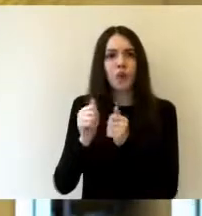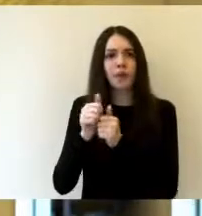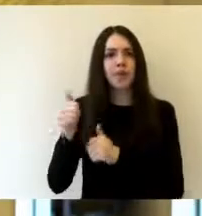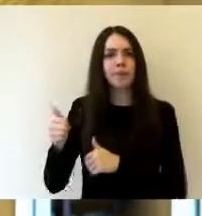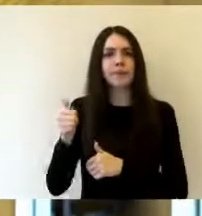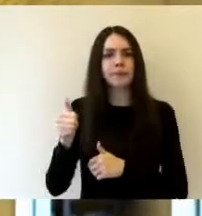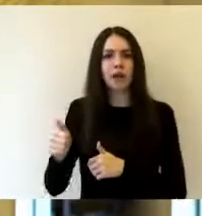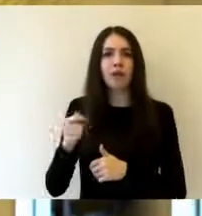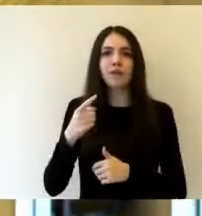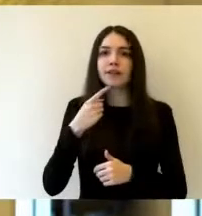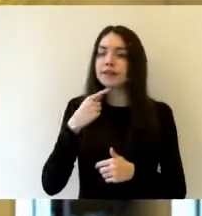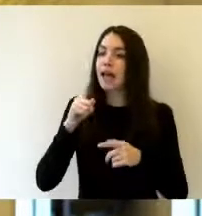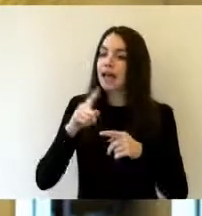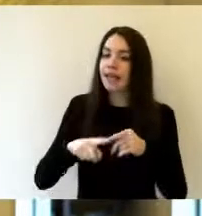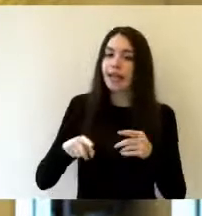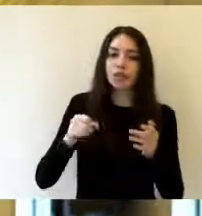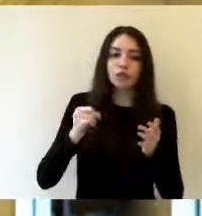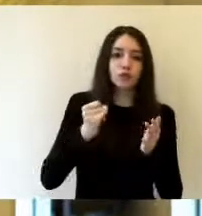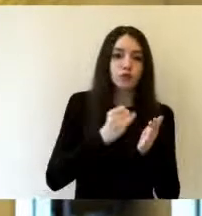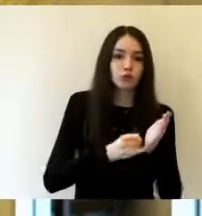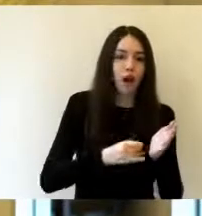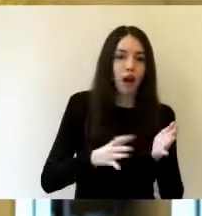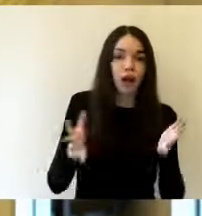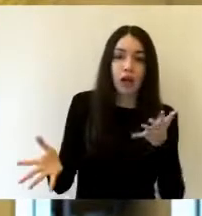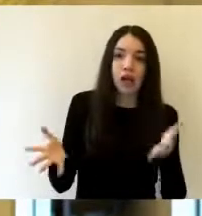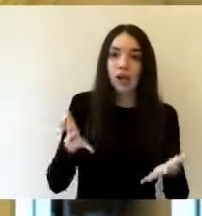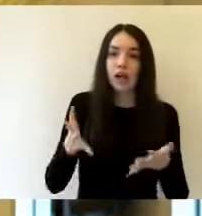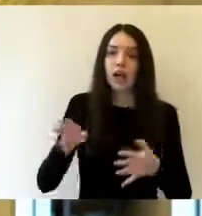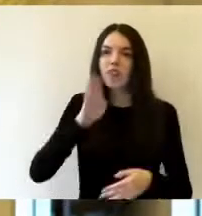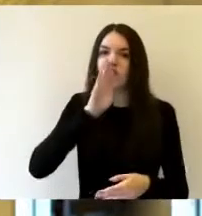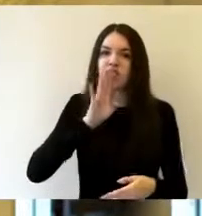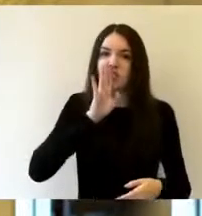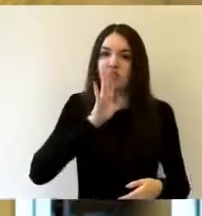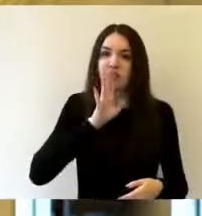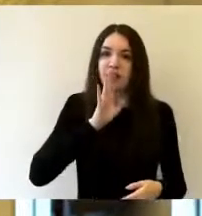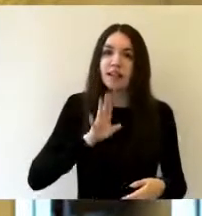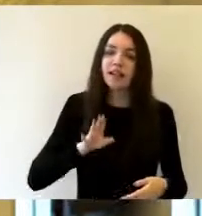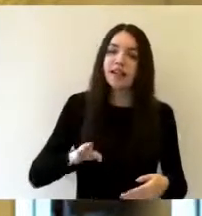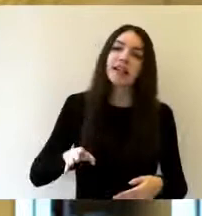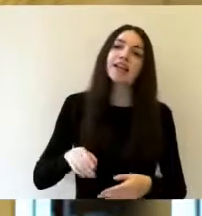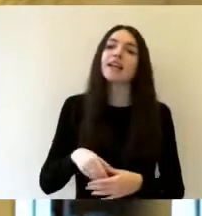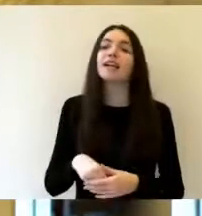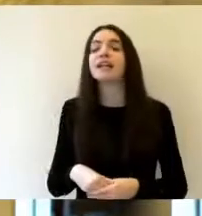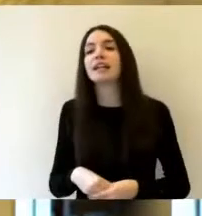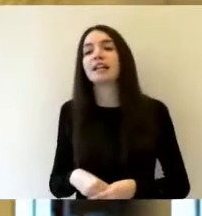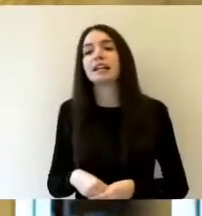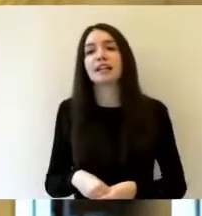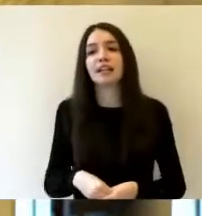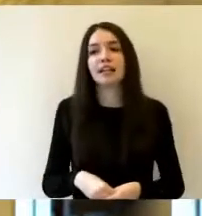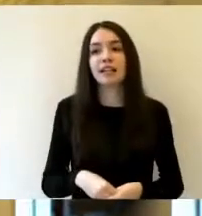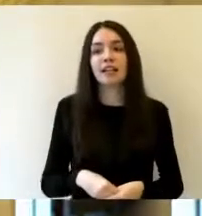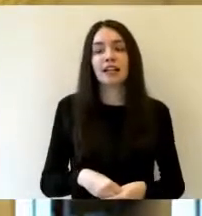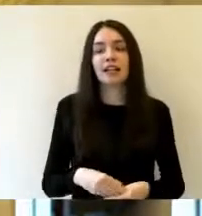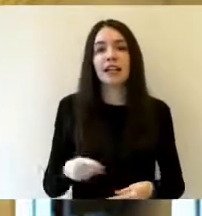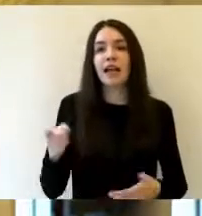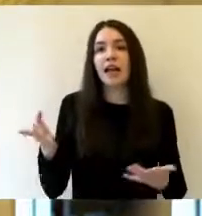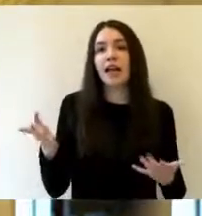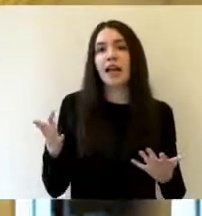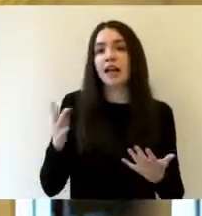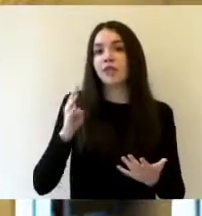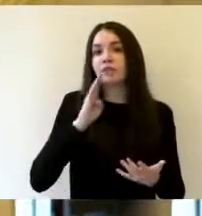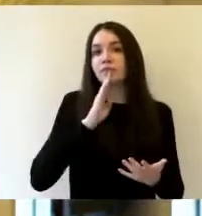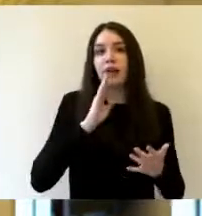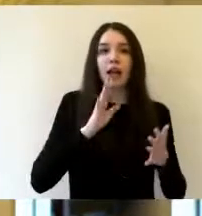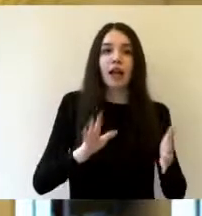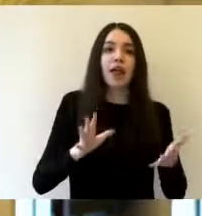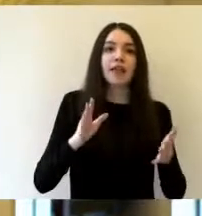He's like, Dad, I can't draw this. I need, and his problem, he's like, I need reference. I need to get reference for stuff. And then, so he'll do this, and then he'll forget about the